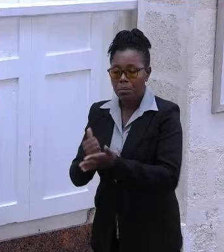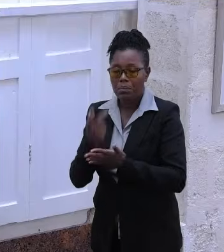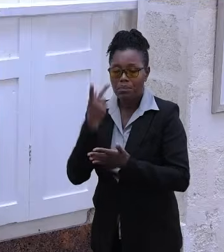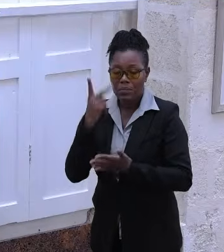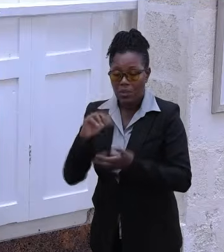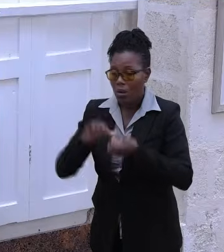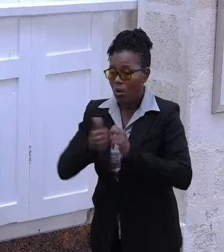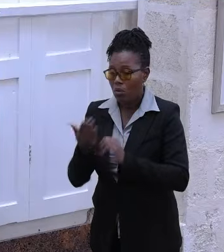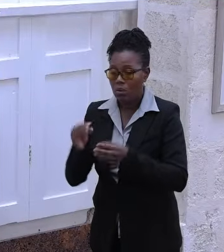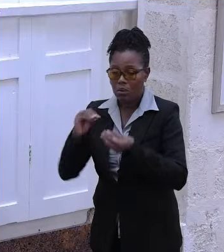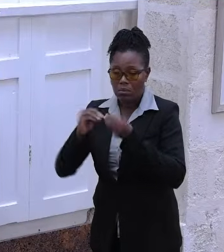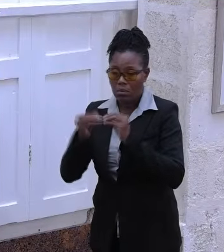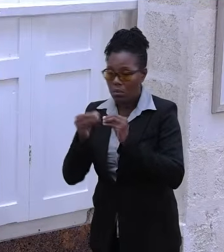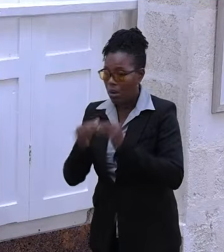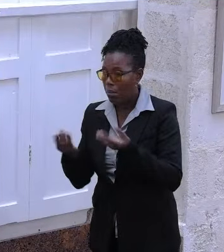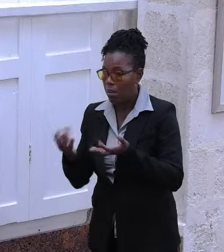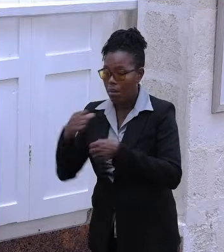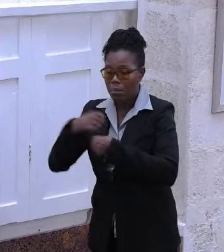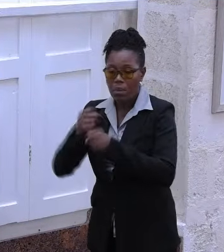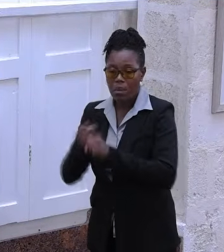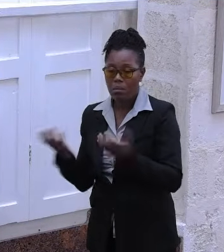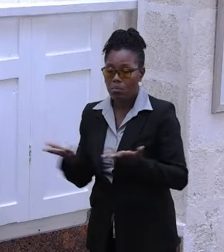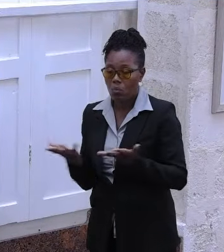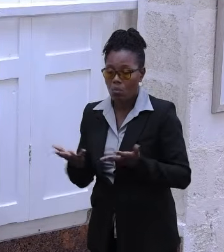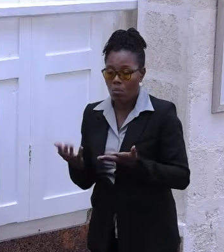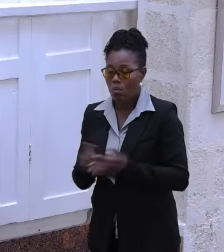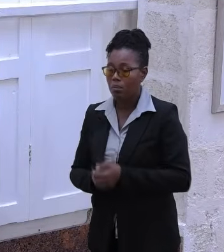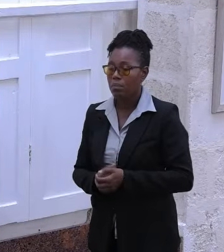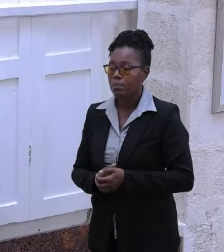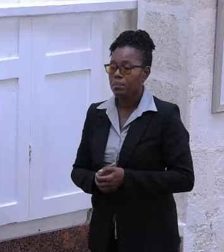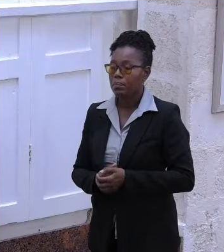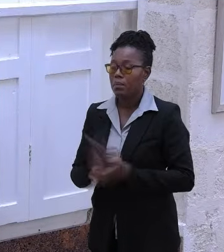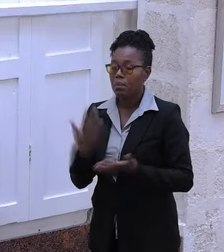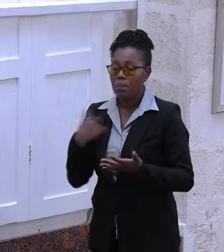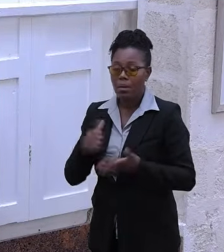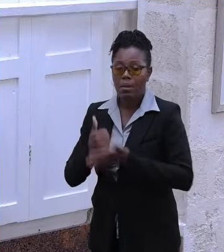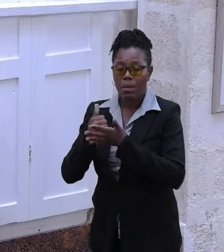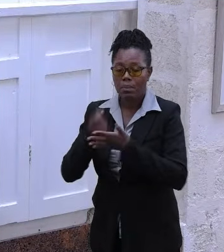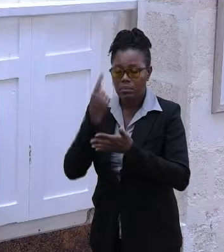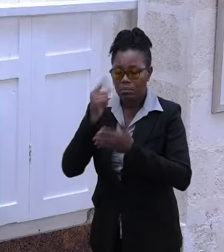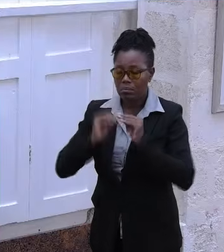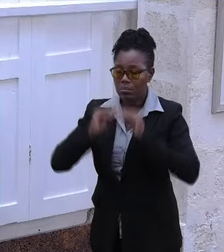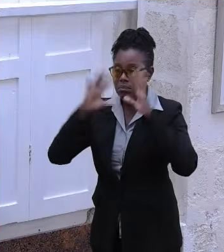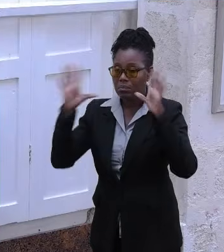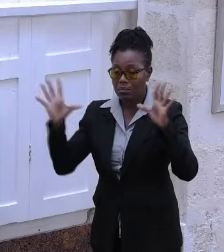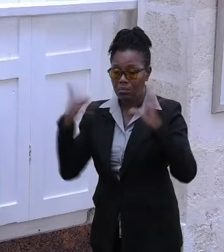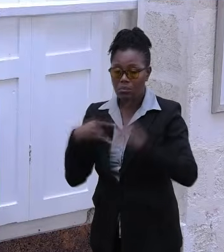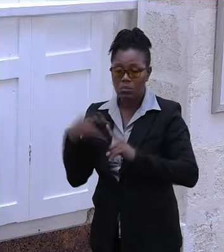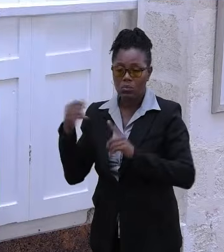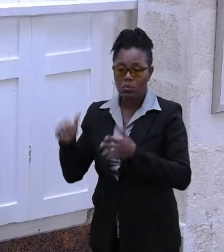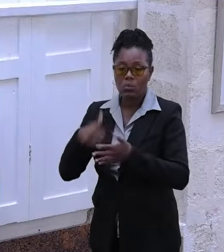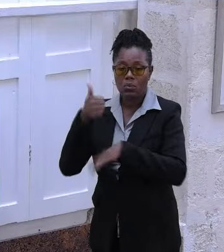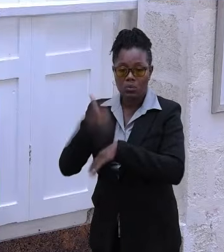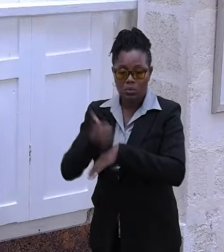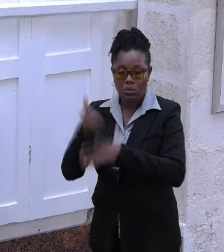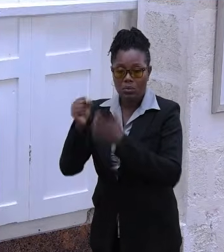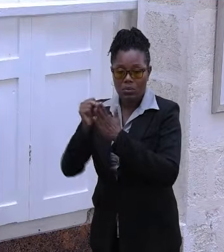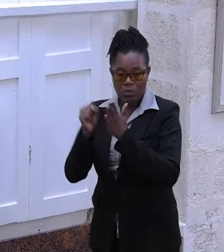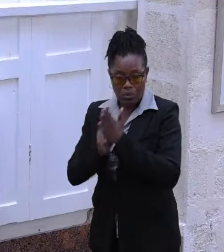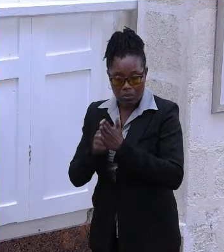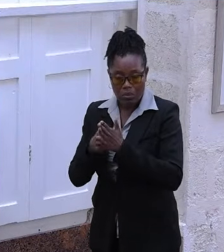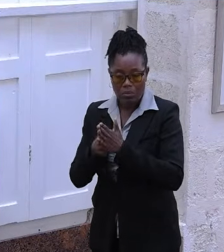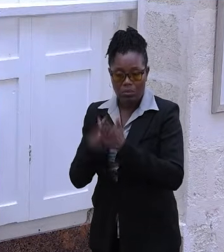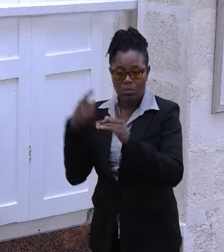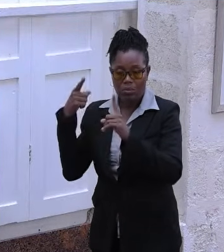number, I think that would at least help me to understand and give some clarity on what really is the gold standard and what other countries or territories